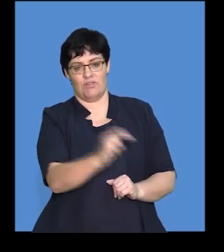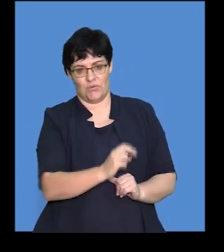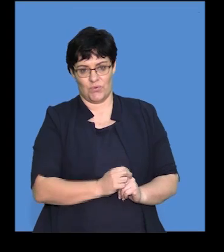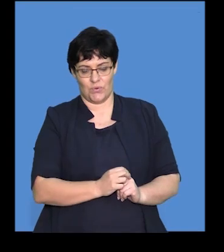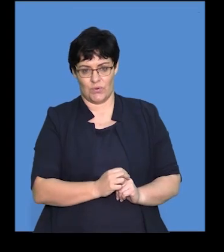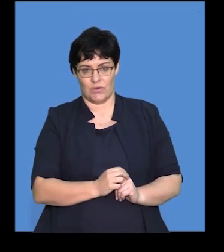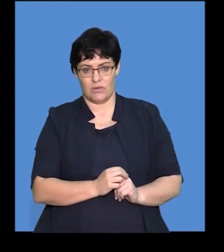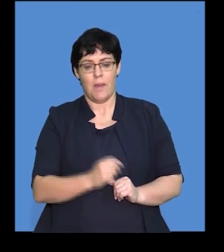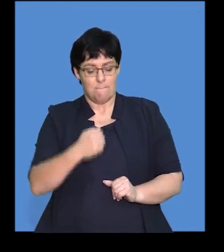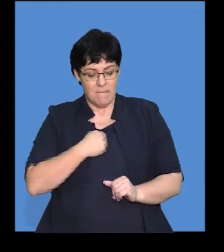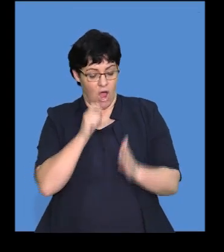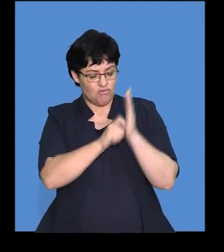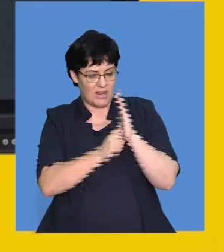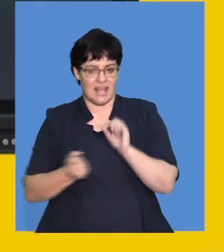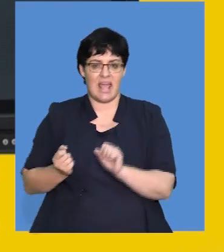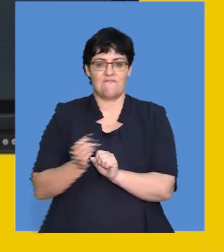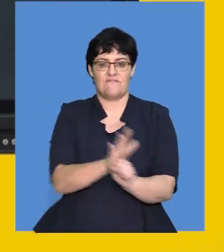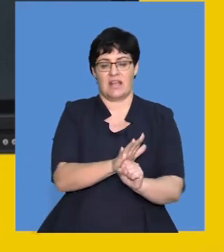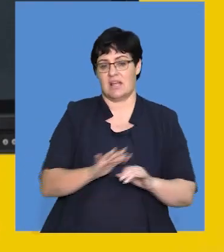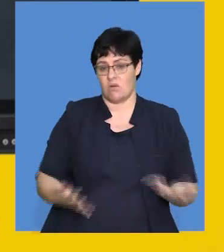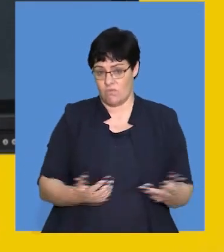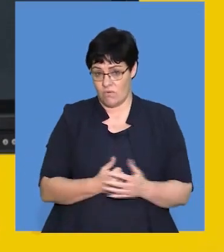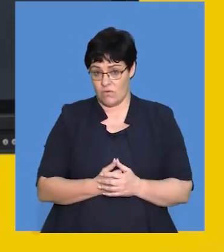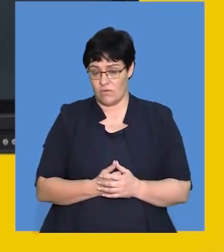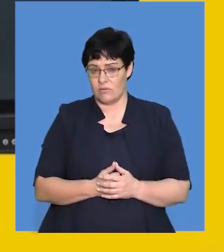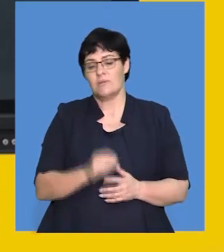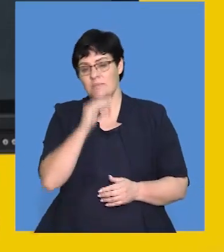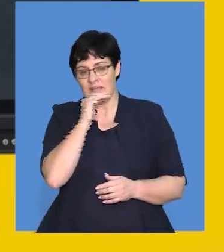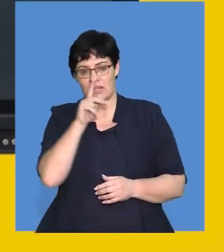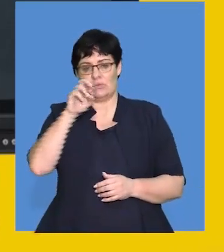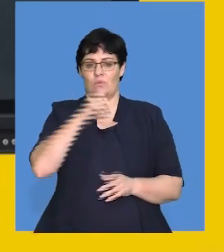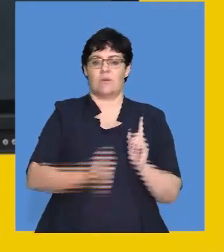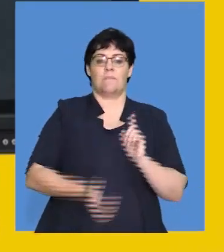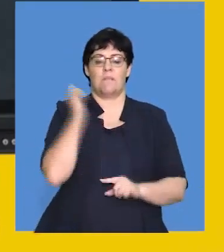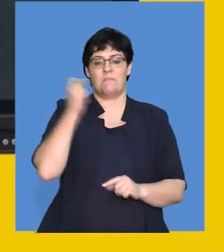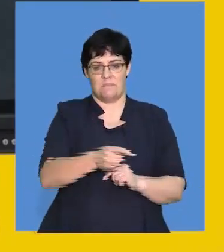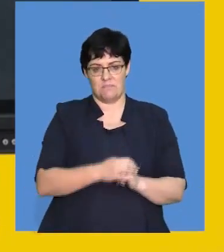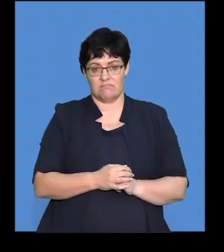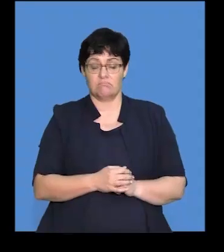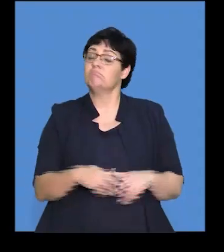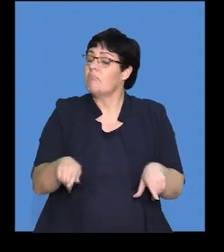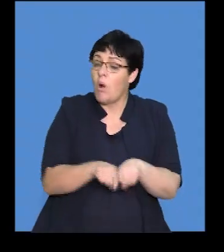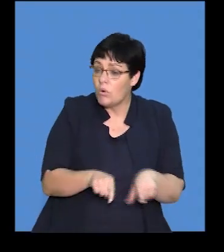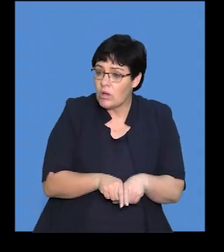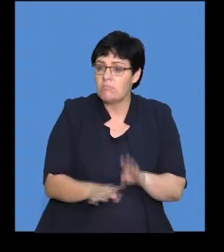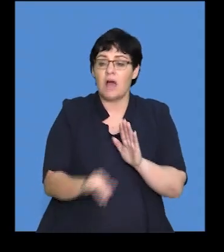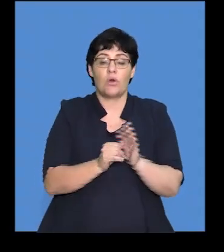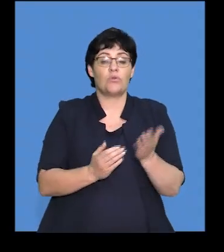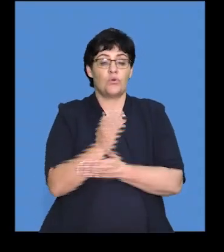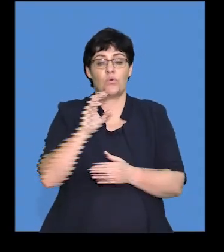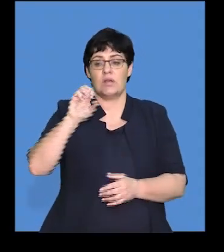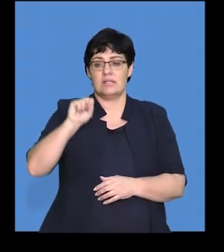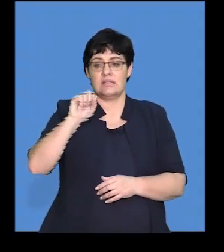her writing. That is where we can find our tone. Tone can also be identified